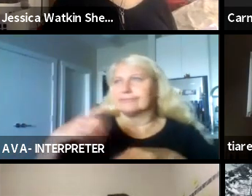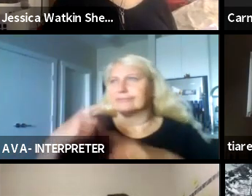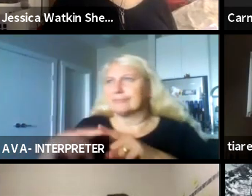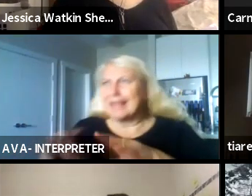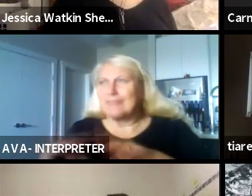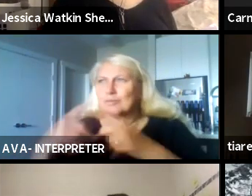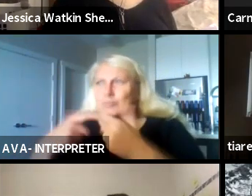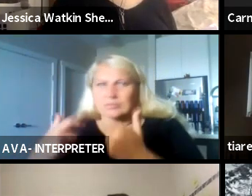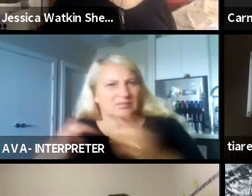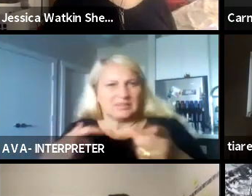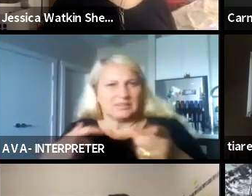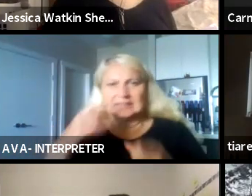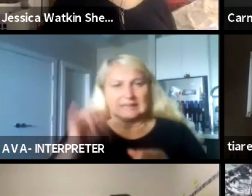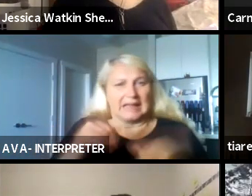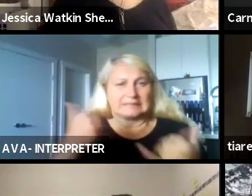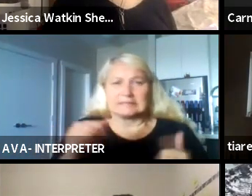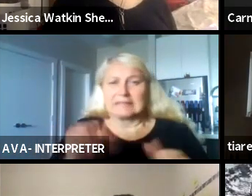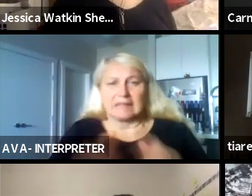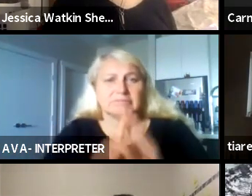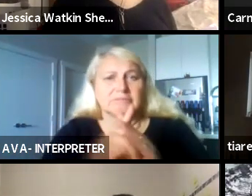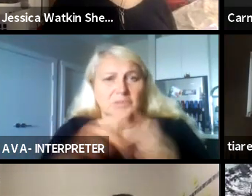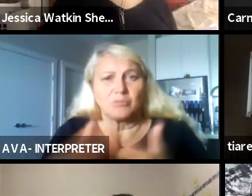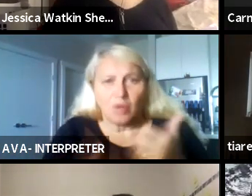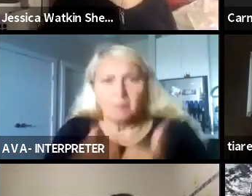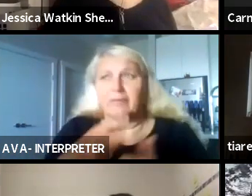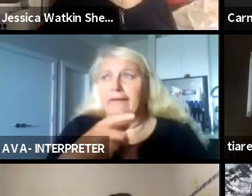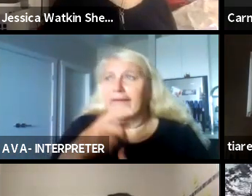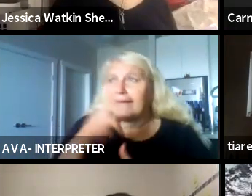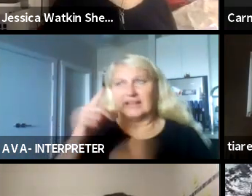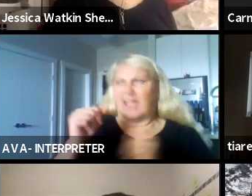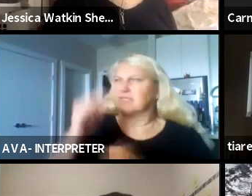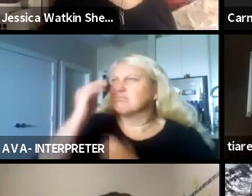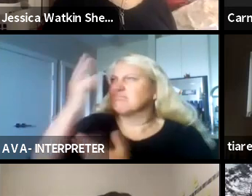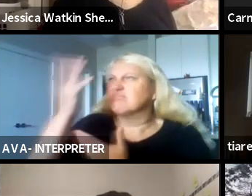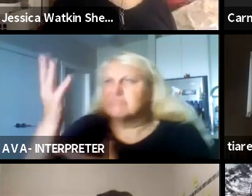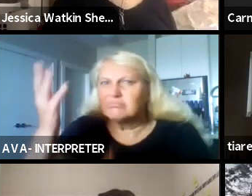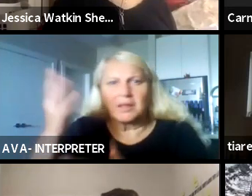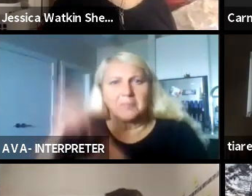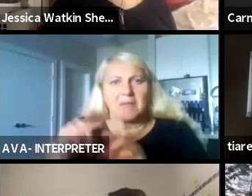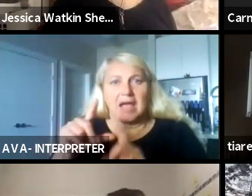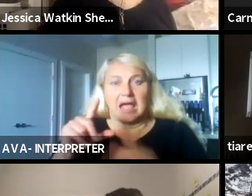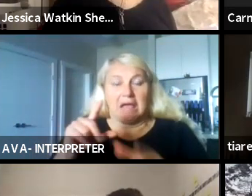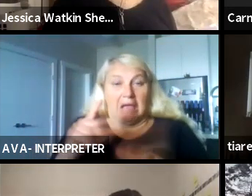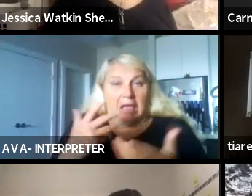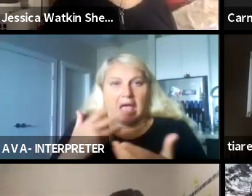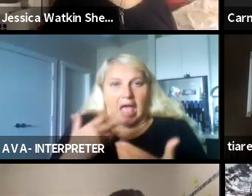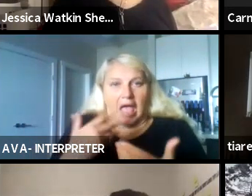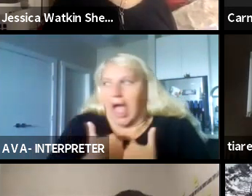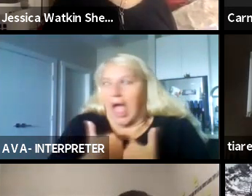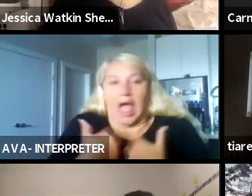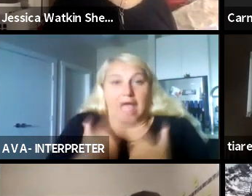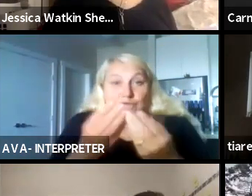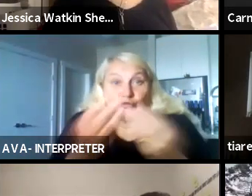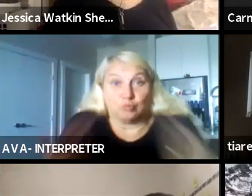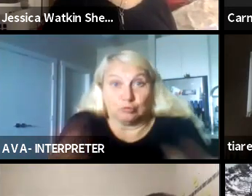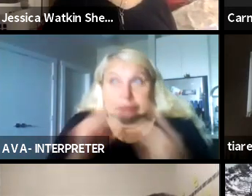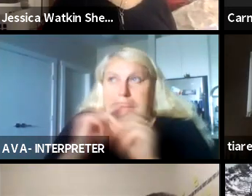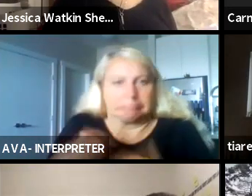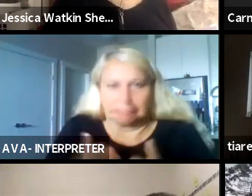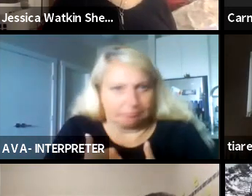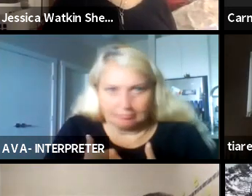in this landscape. And I don't have the answers to that. I have only questions. And so I pose this